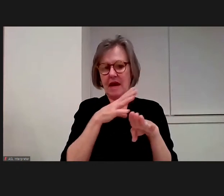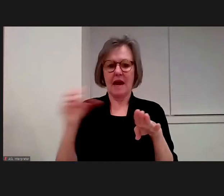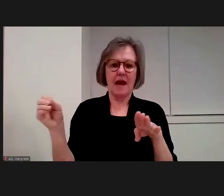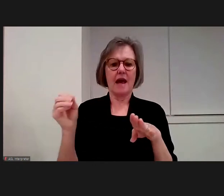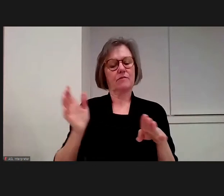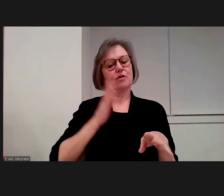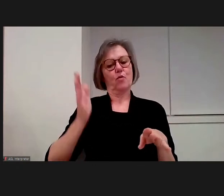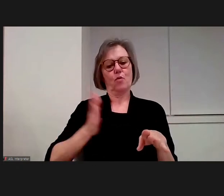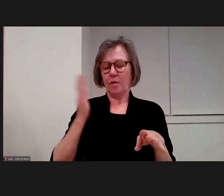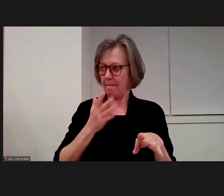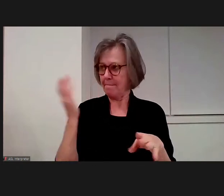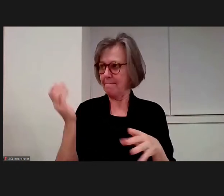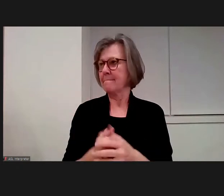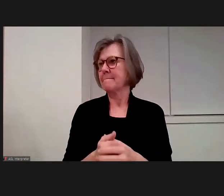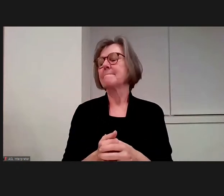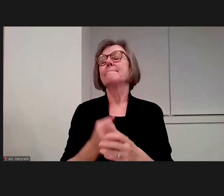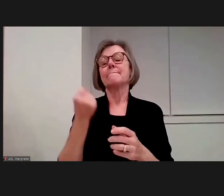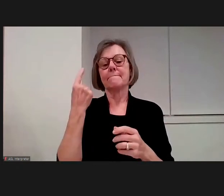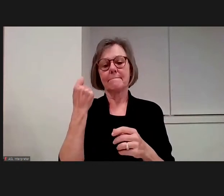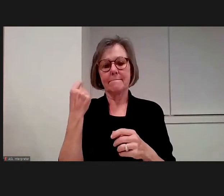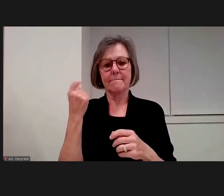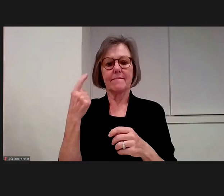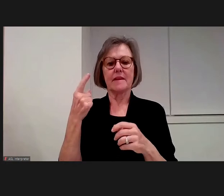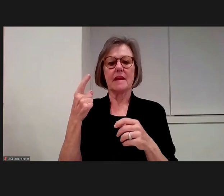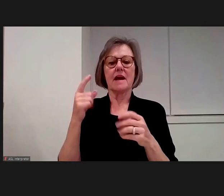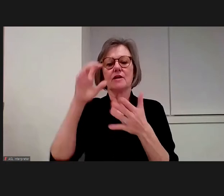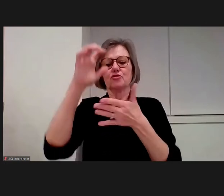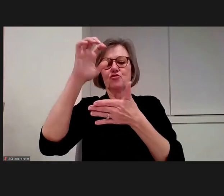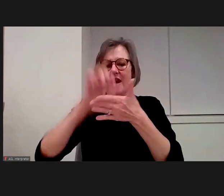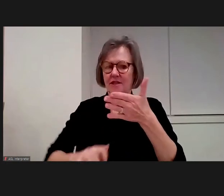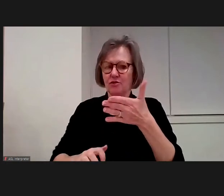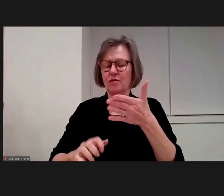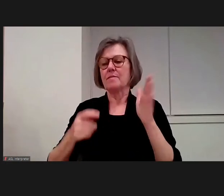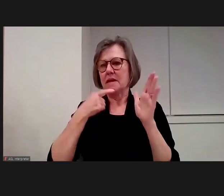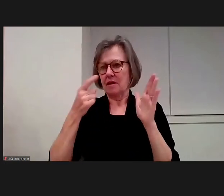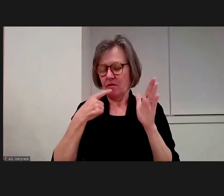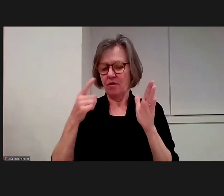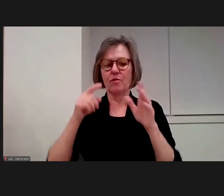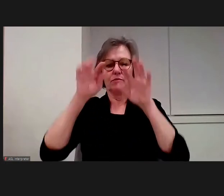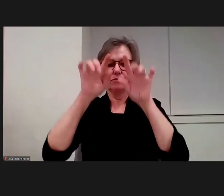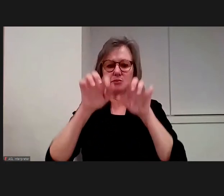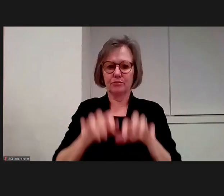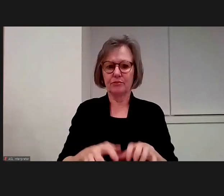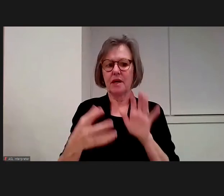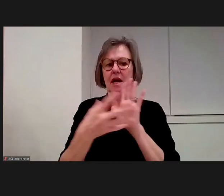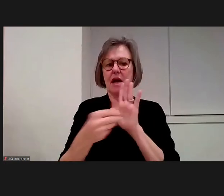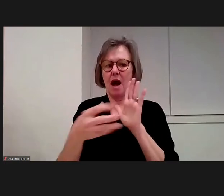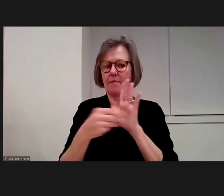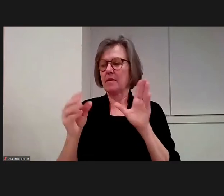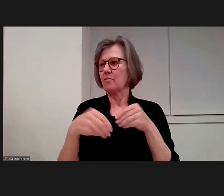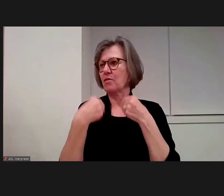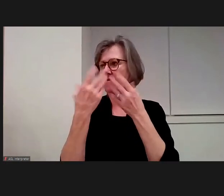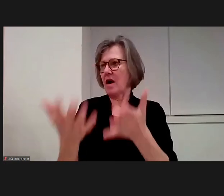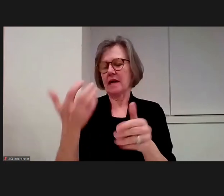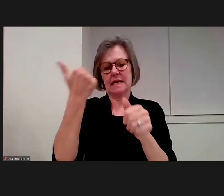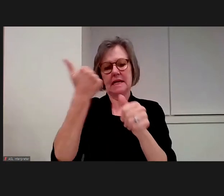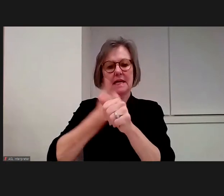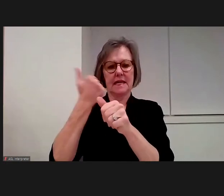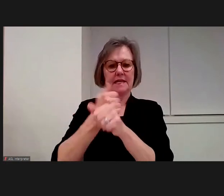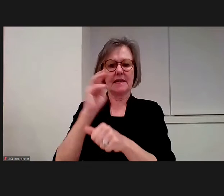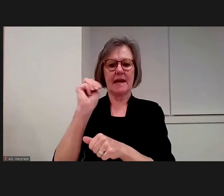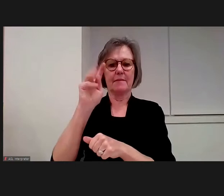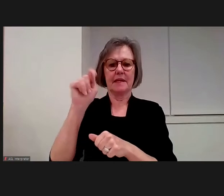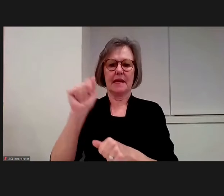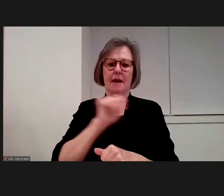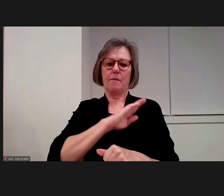decorum. Please note that a transcript of this hearing will be made and a copy will be provided to each MTA board